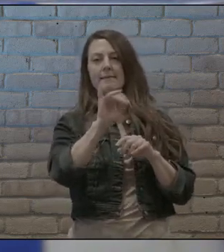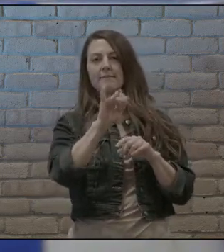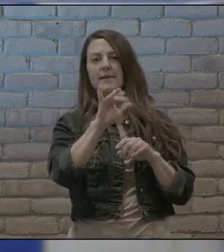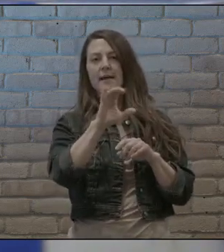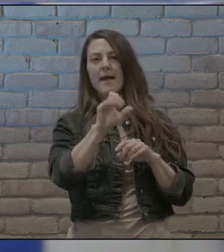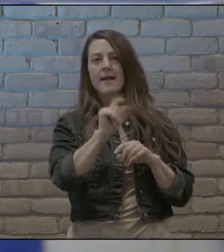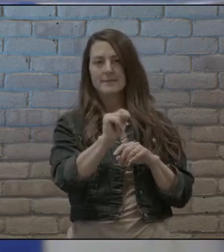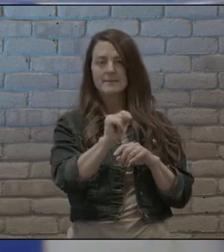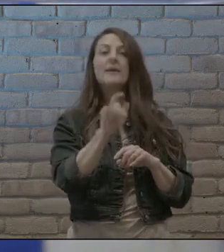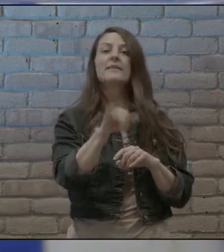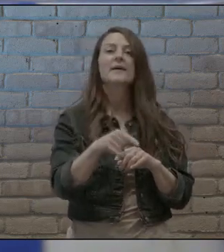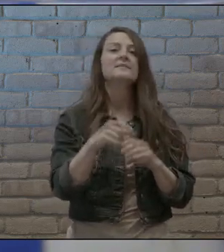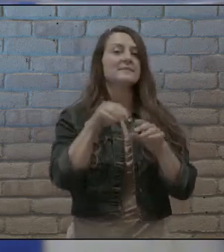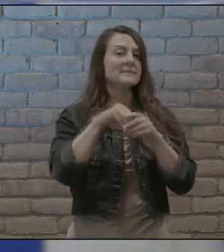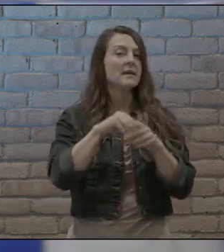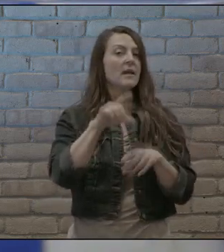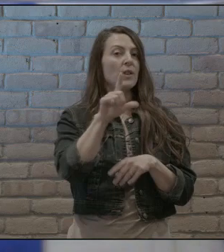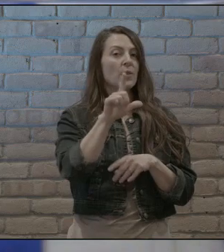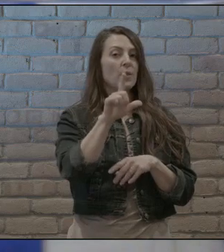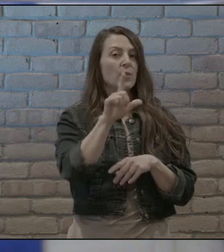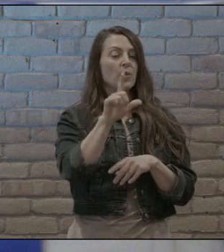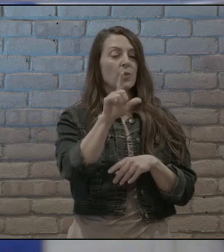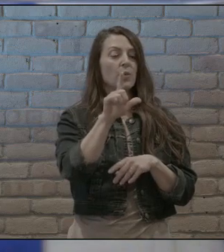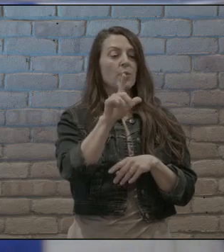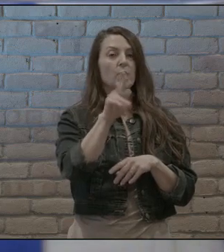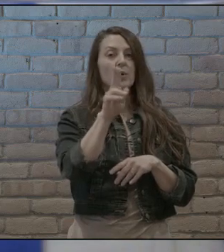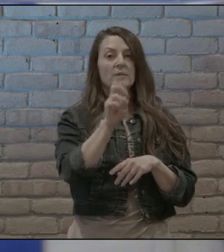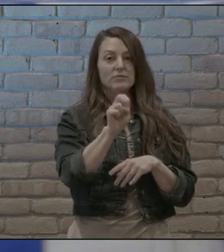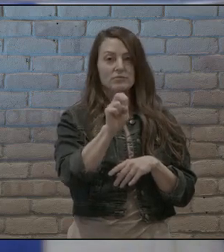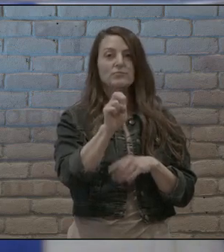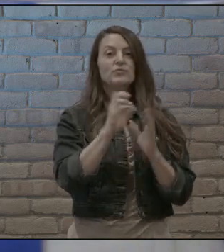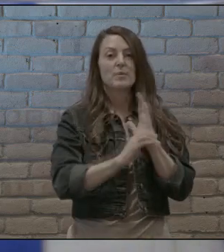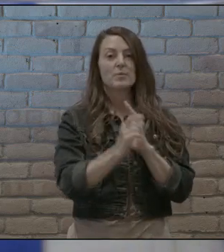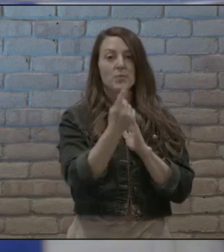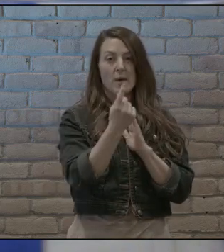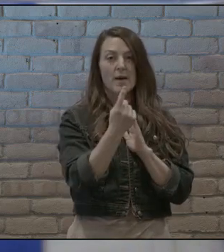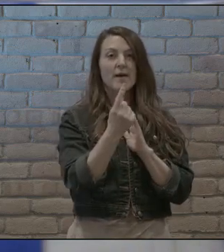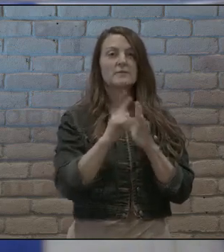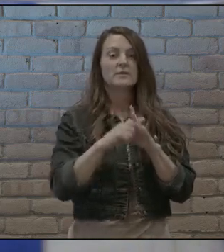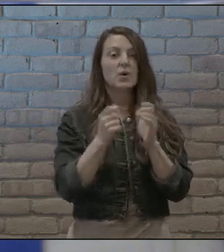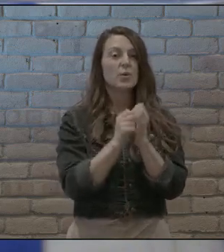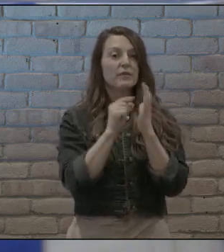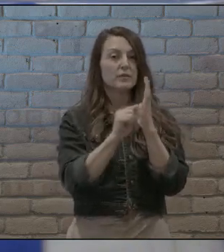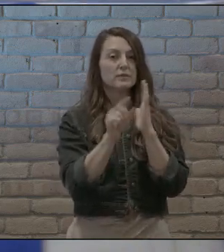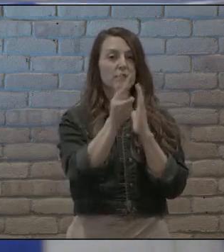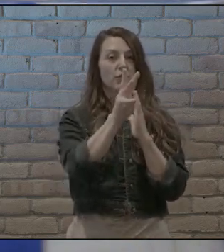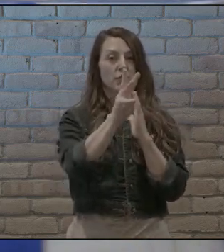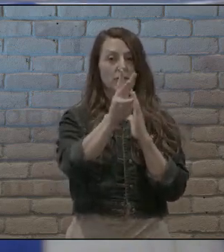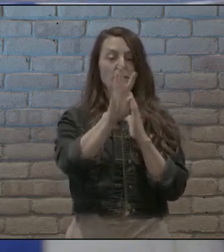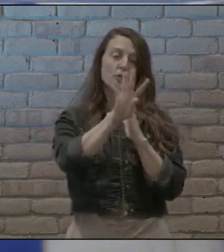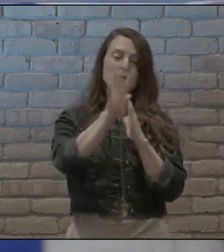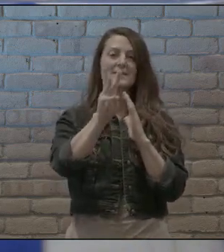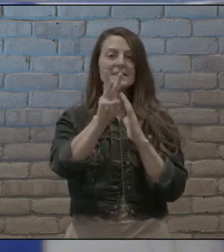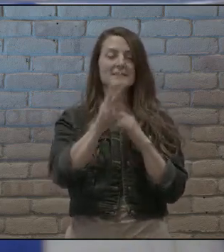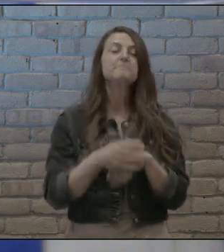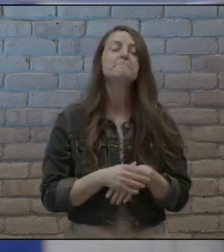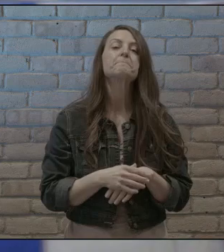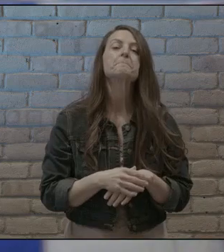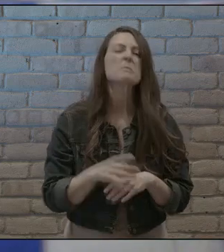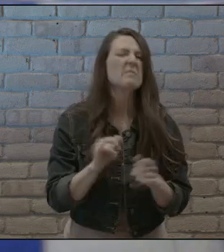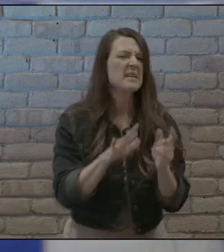it in Luke chapter 1, and it starts at verse 46. Just to put it into some